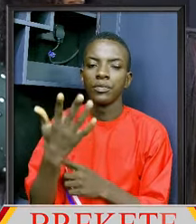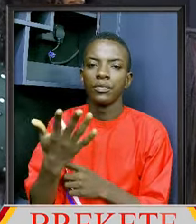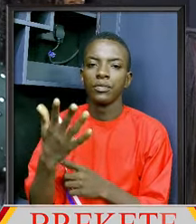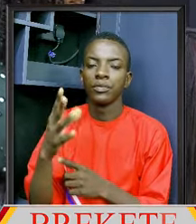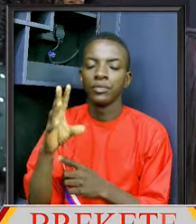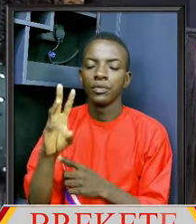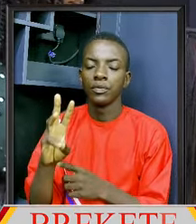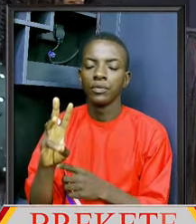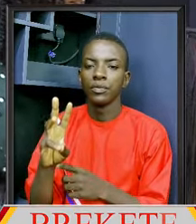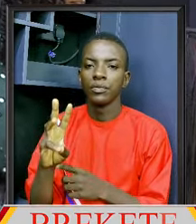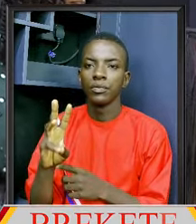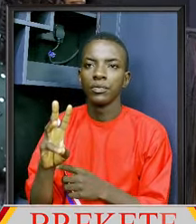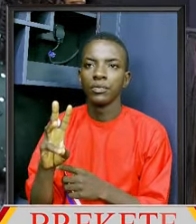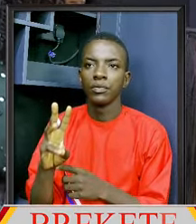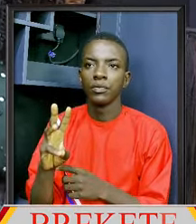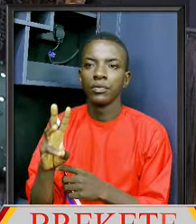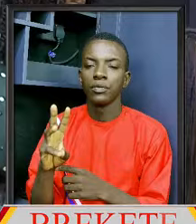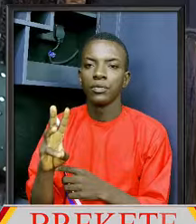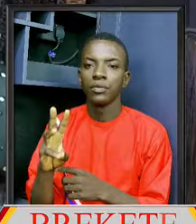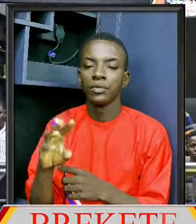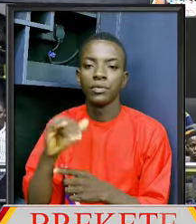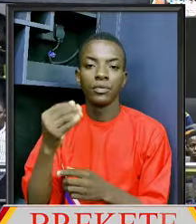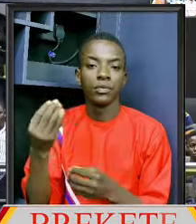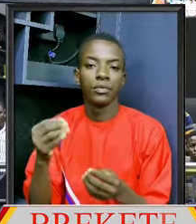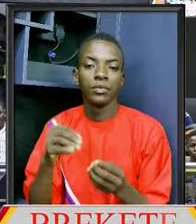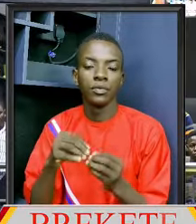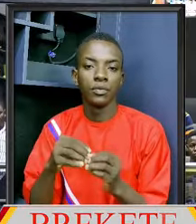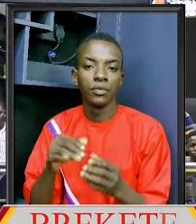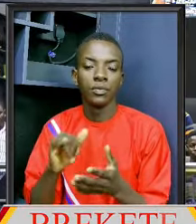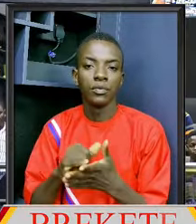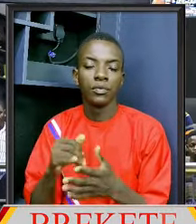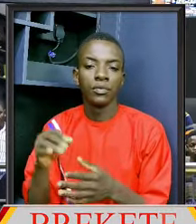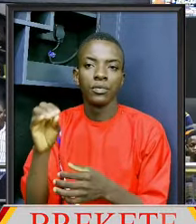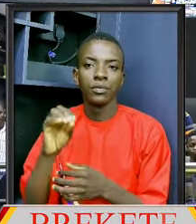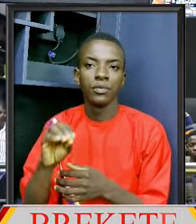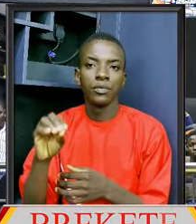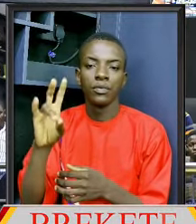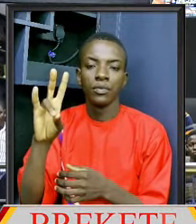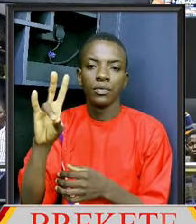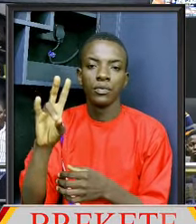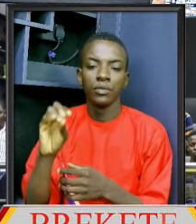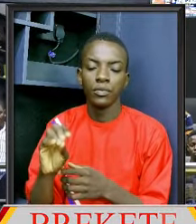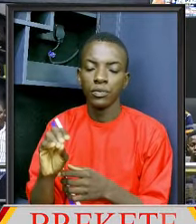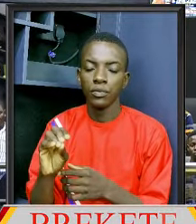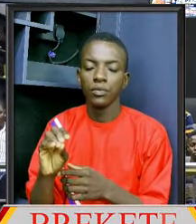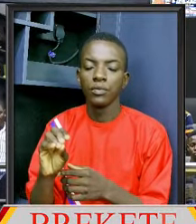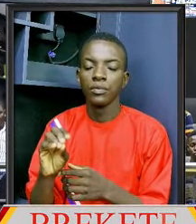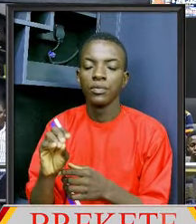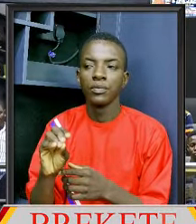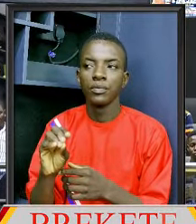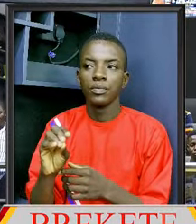070-42-22-22-5-6. Another number there. Okay. That one now. 070